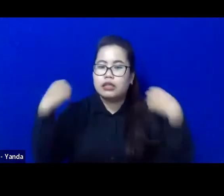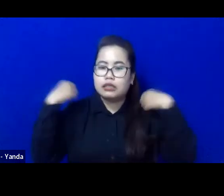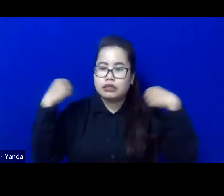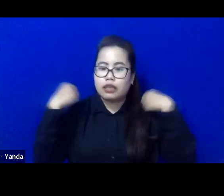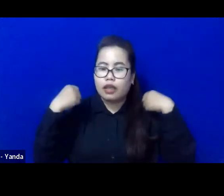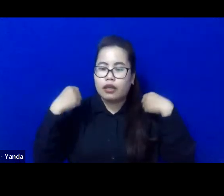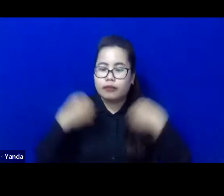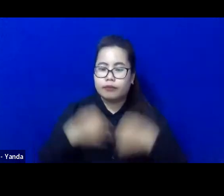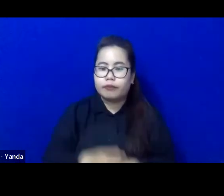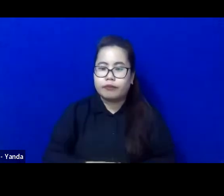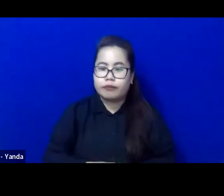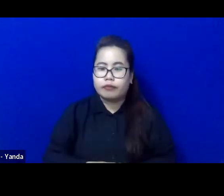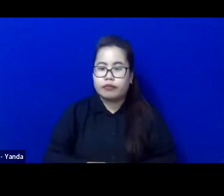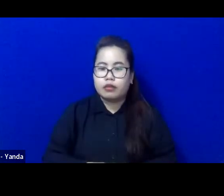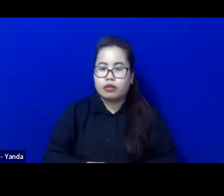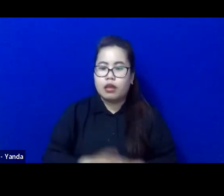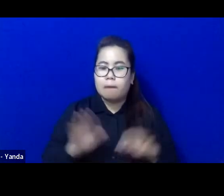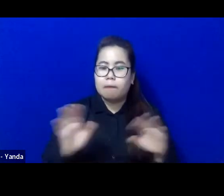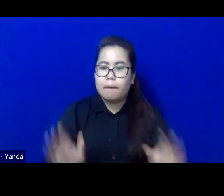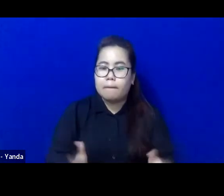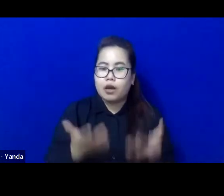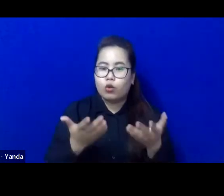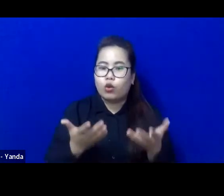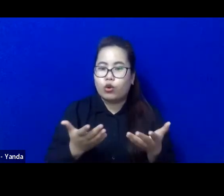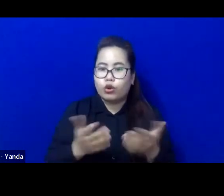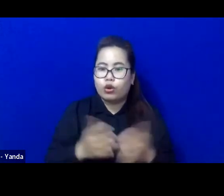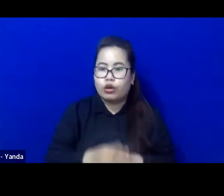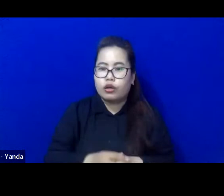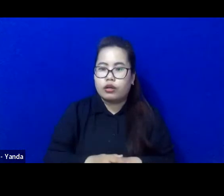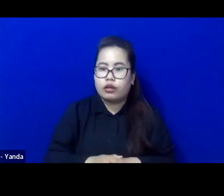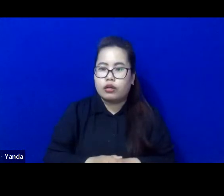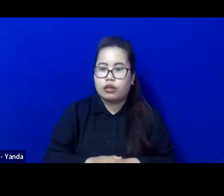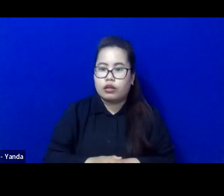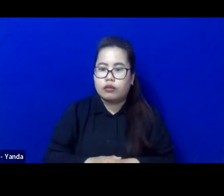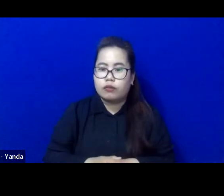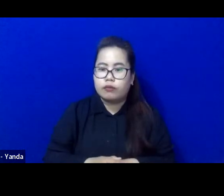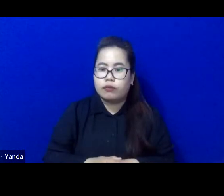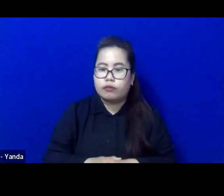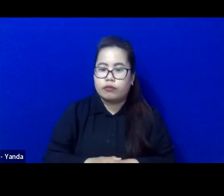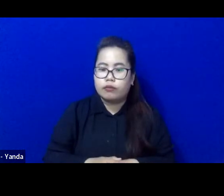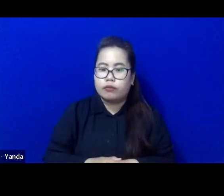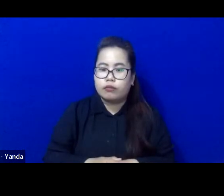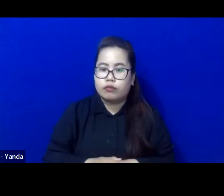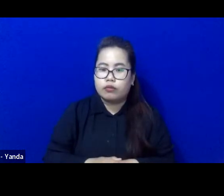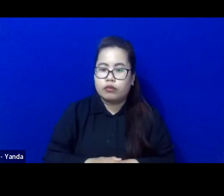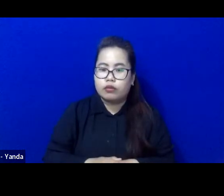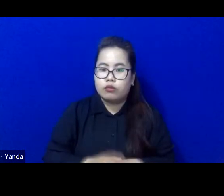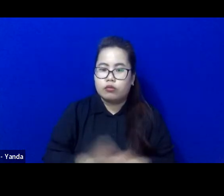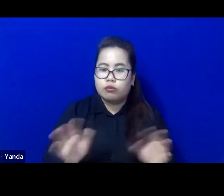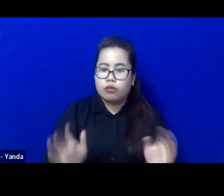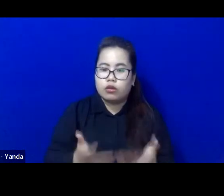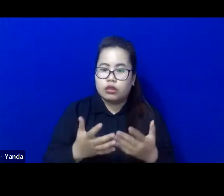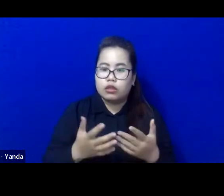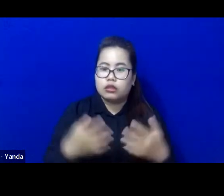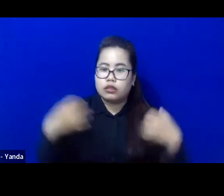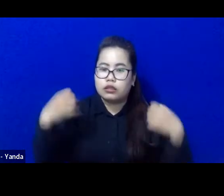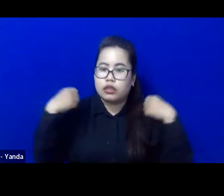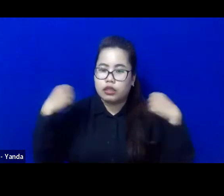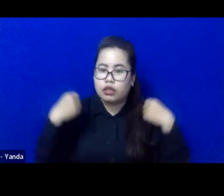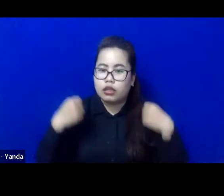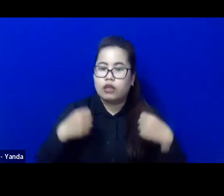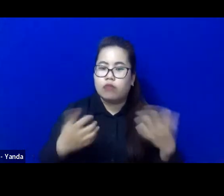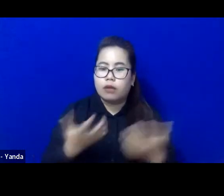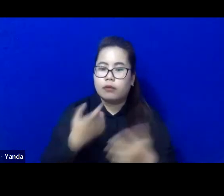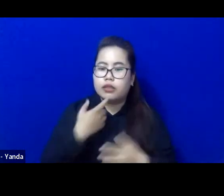the skills of healthcare workers in Australia in regards to mental health and intellectual disability. So now we move